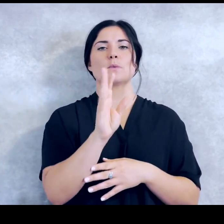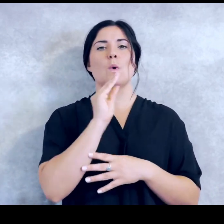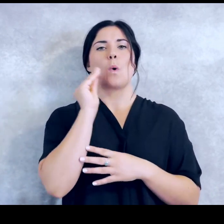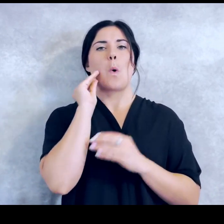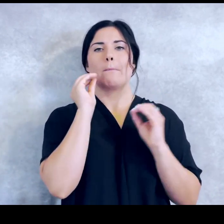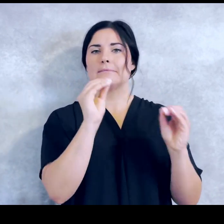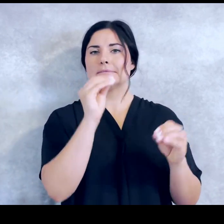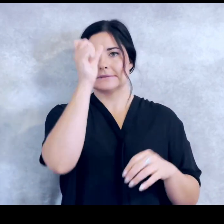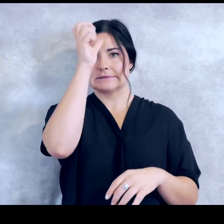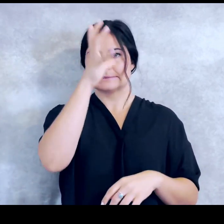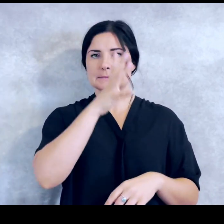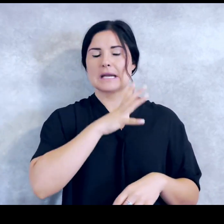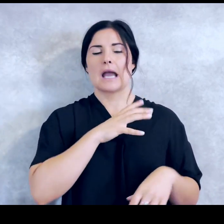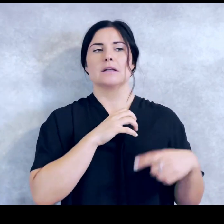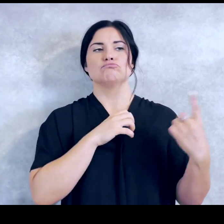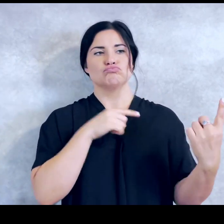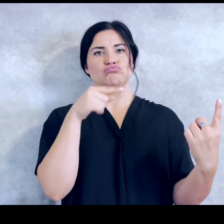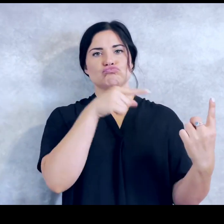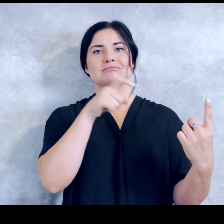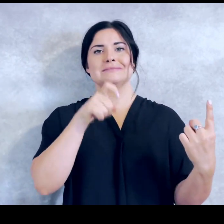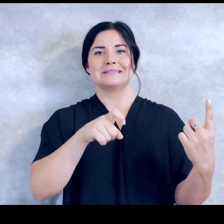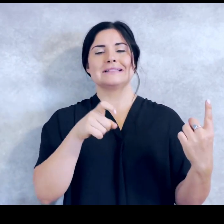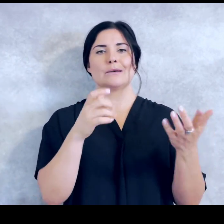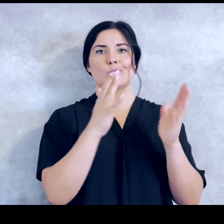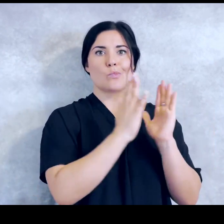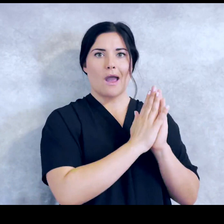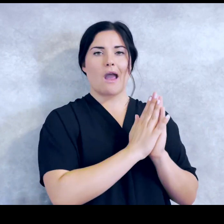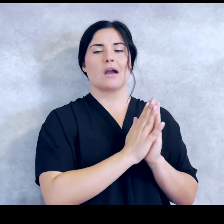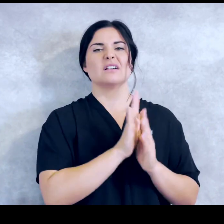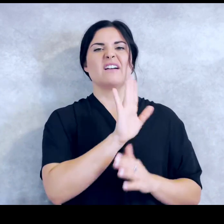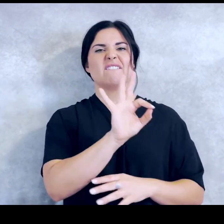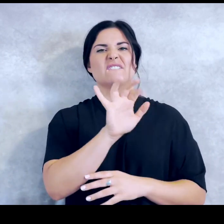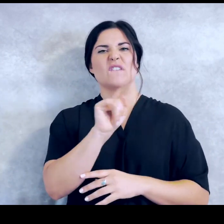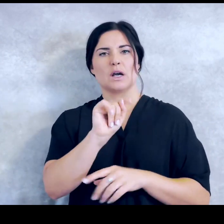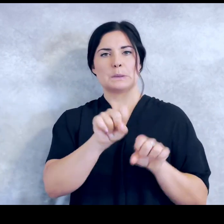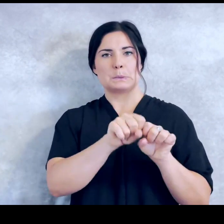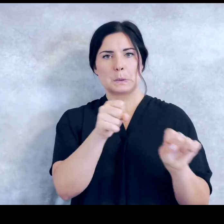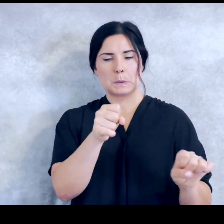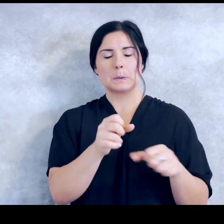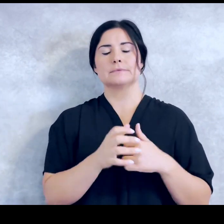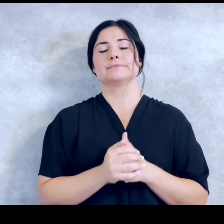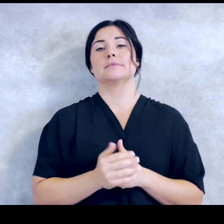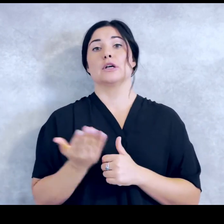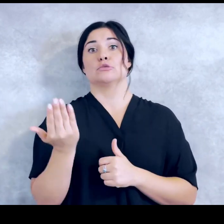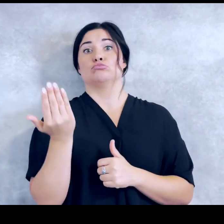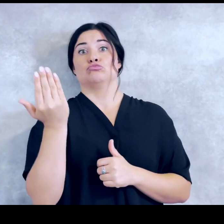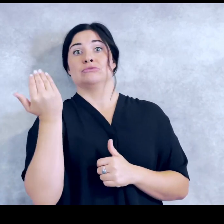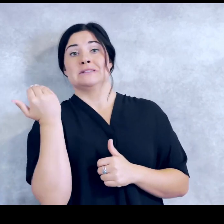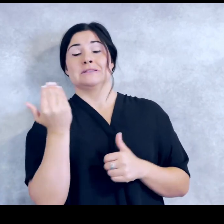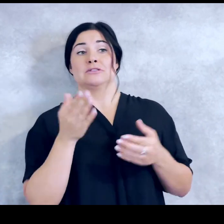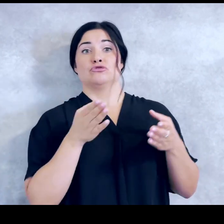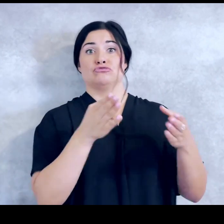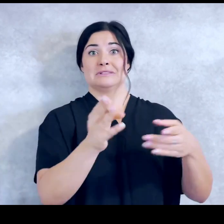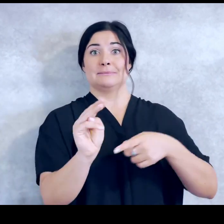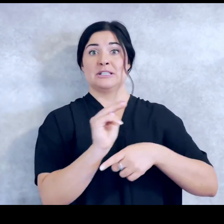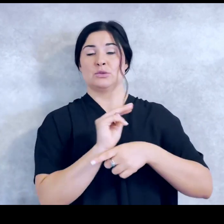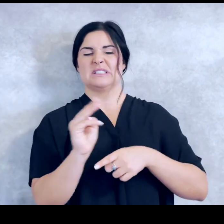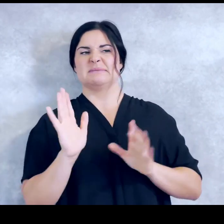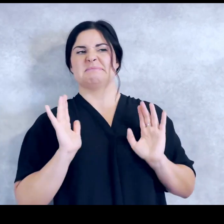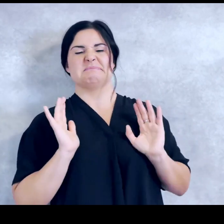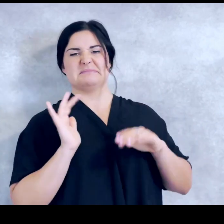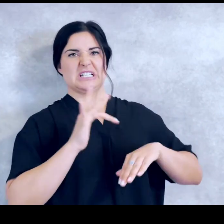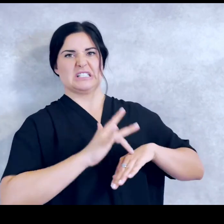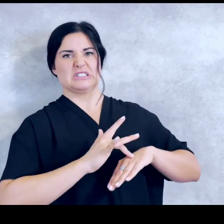needed prayer for a broken foot. Esli, prior ministry in the streets, would have never touched